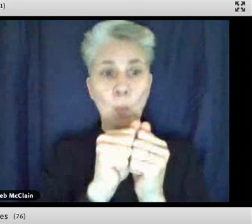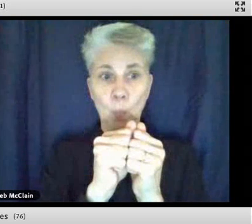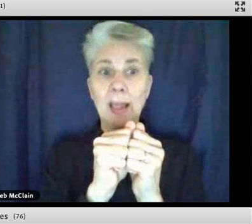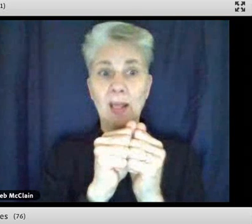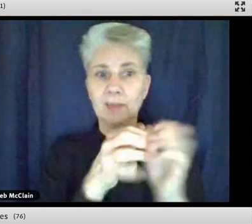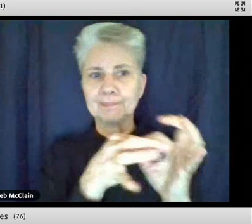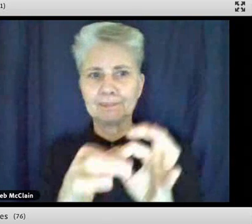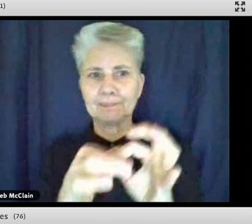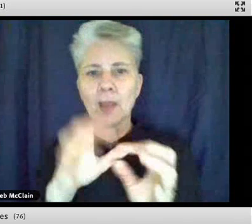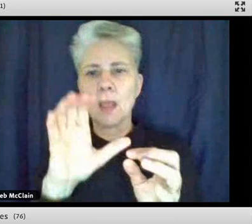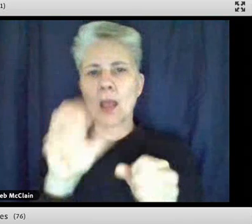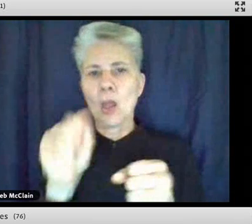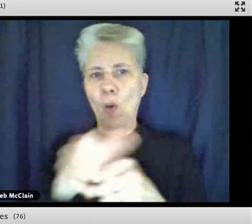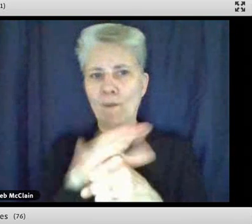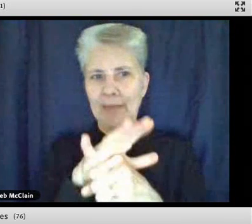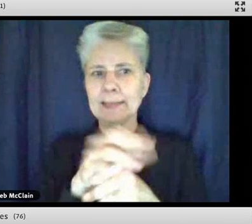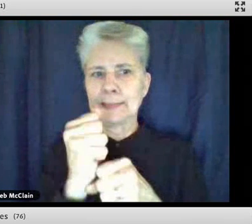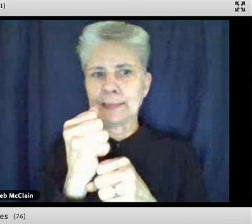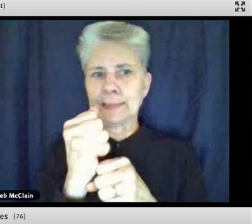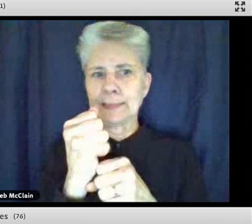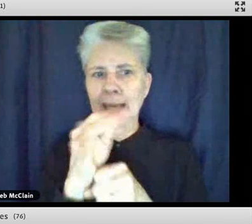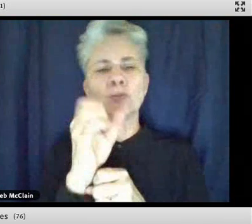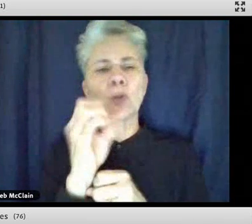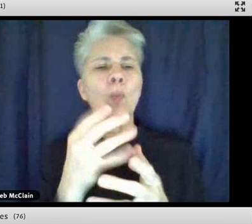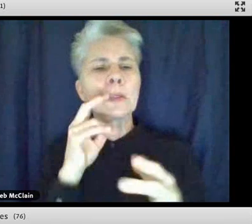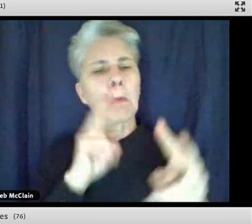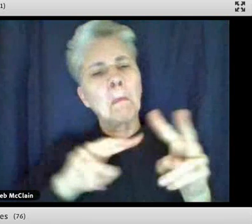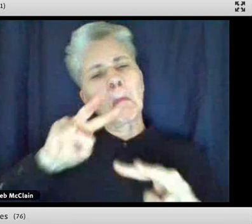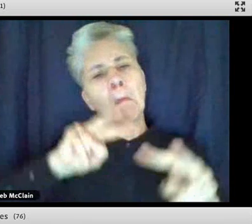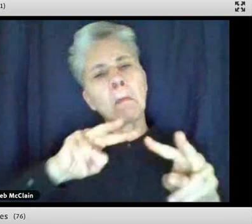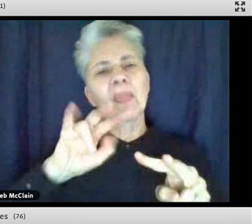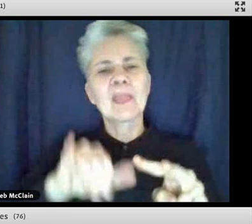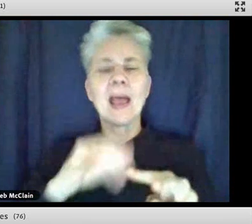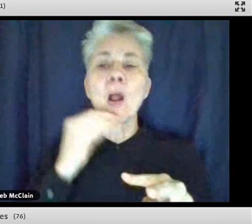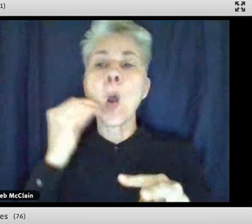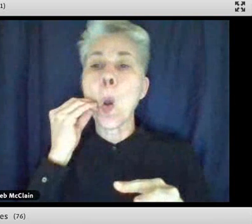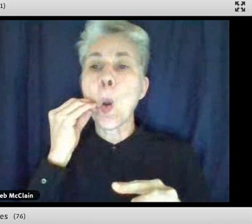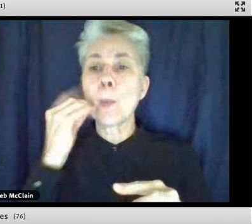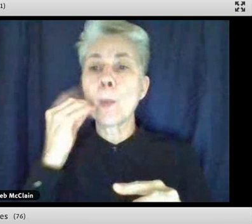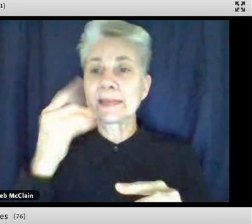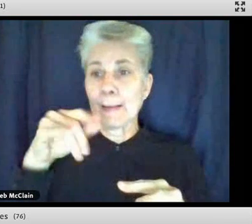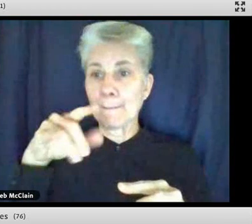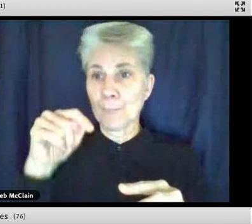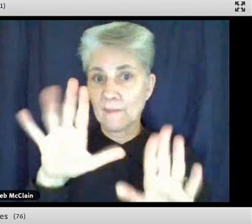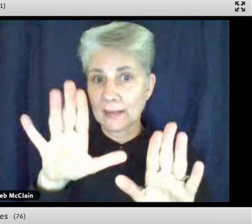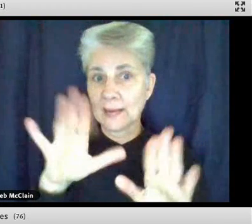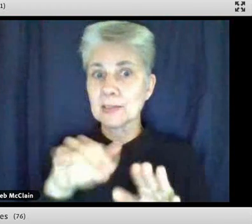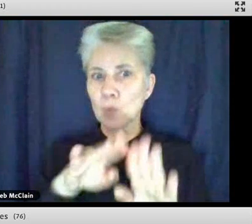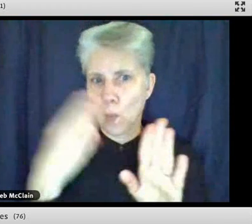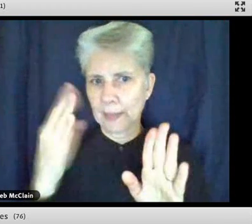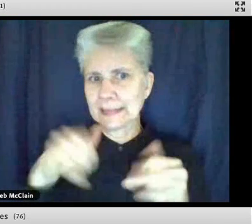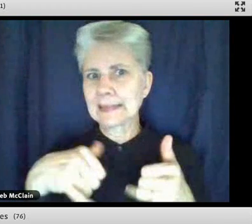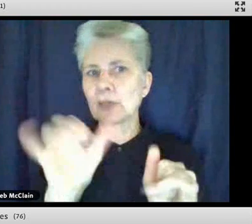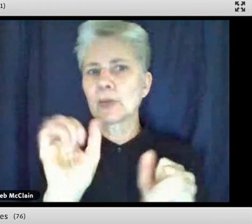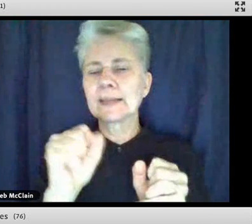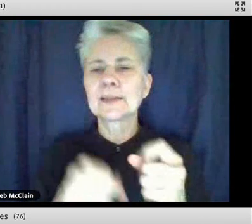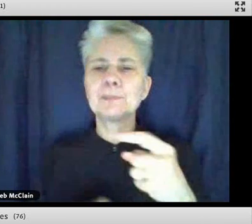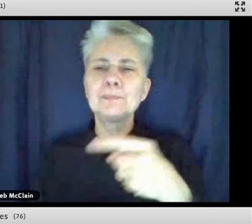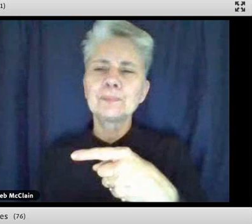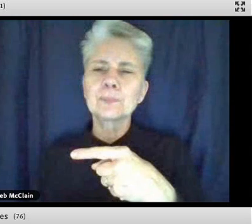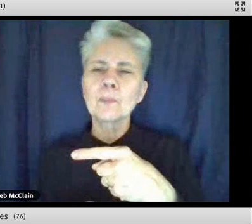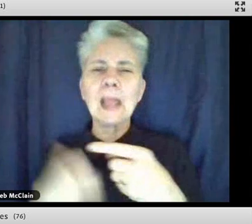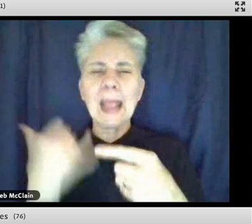the COVID-19, and so you may want to look into that. Yeah, Home Depot, fantastic that it's open. Another thing, if you're